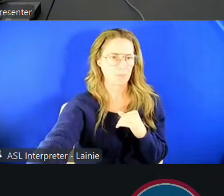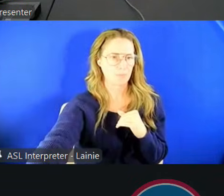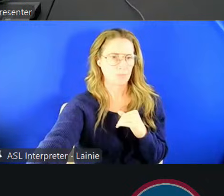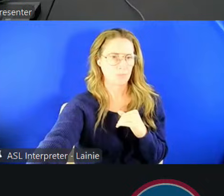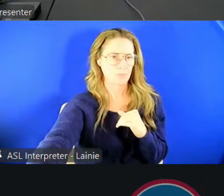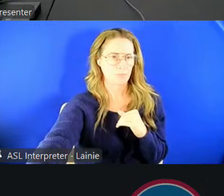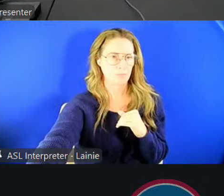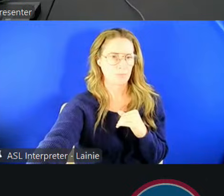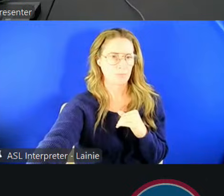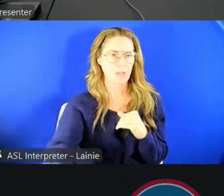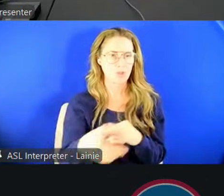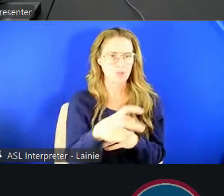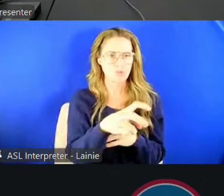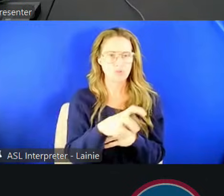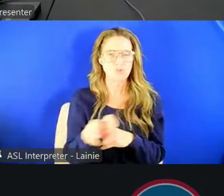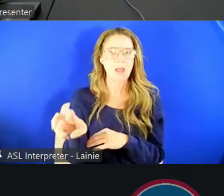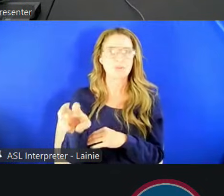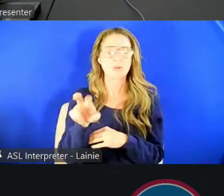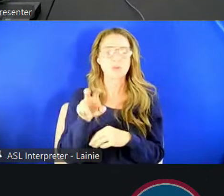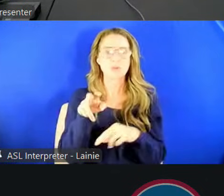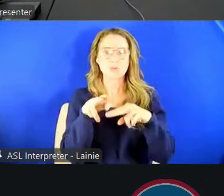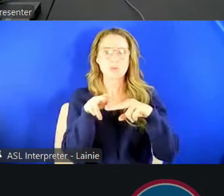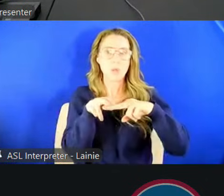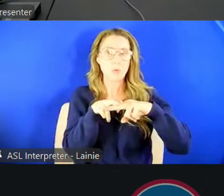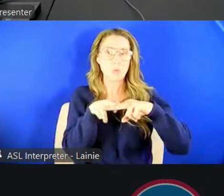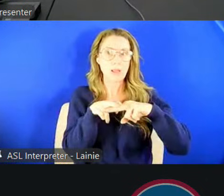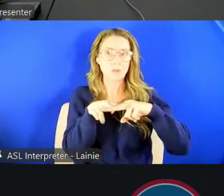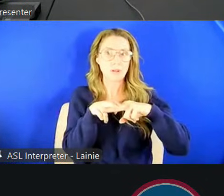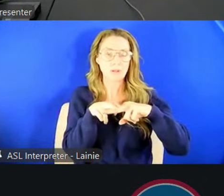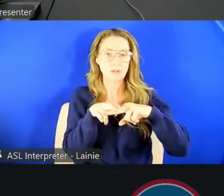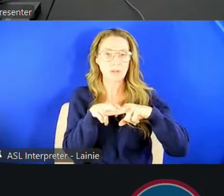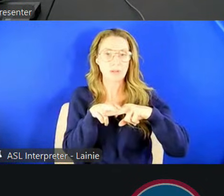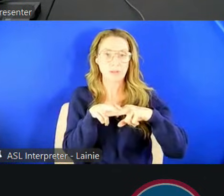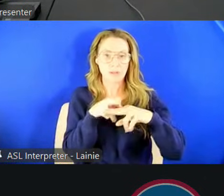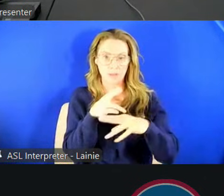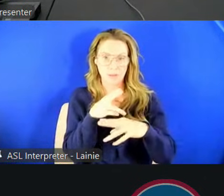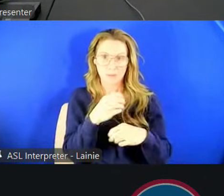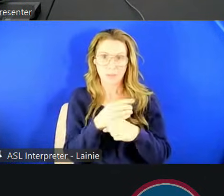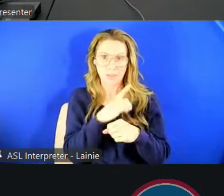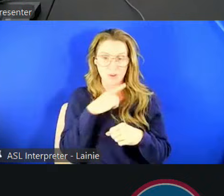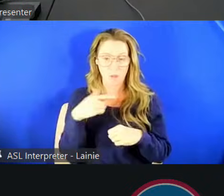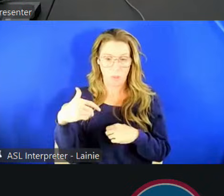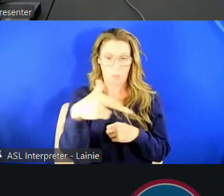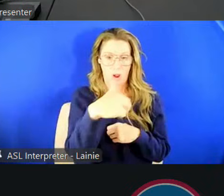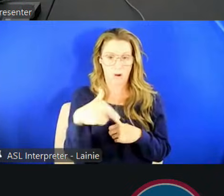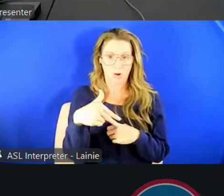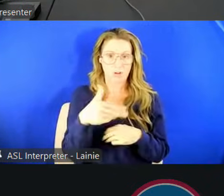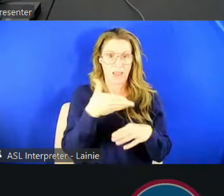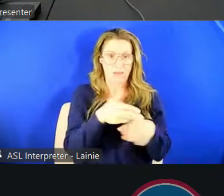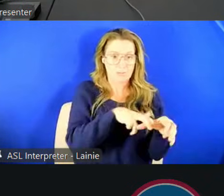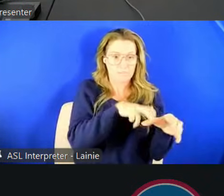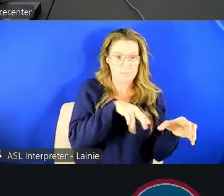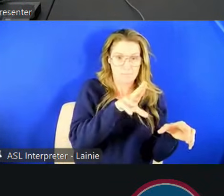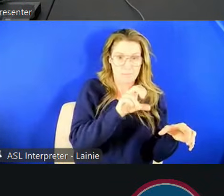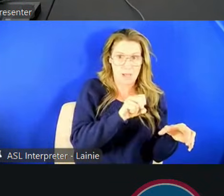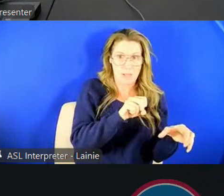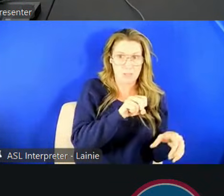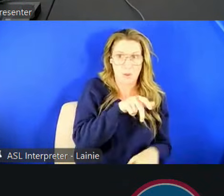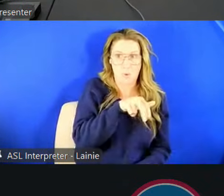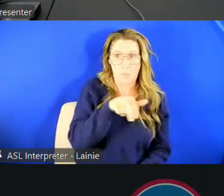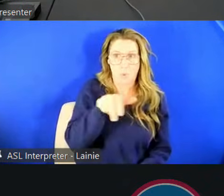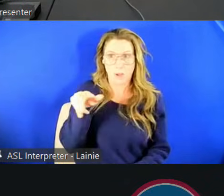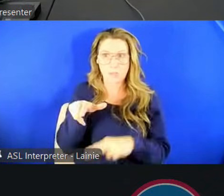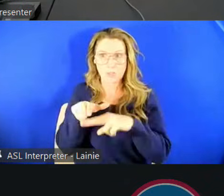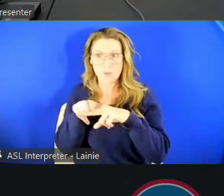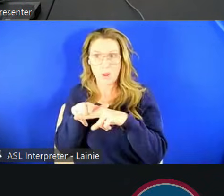rail stations, and just making sure that pedestrian safety after getting off the bus, or I guess, getting off the train and walking to